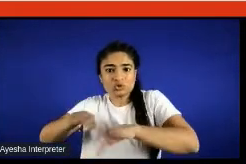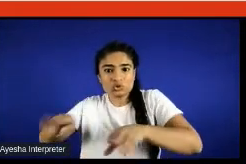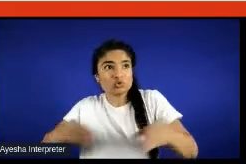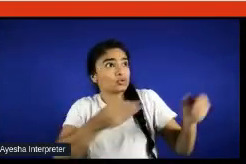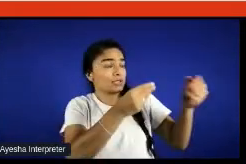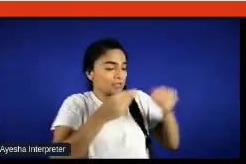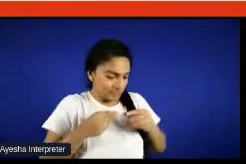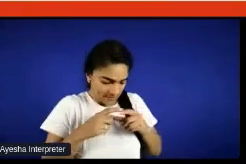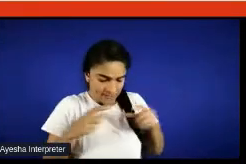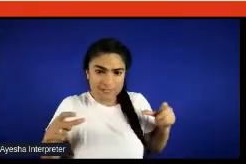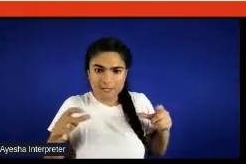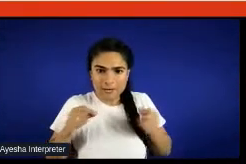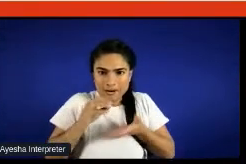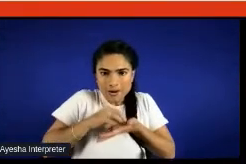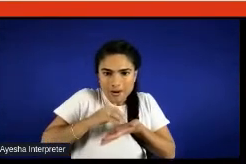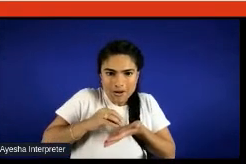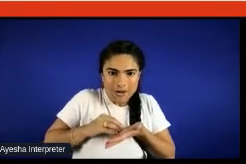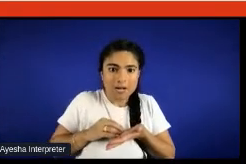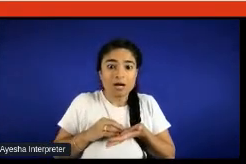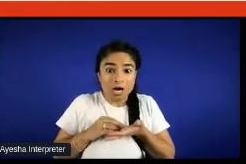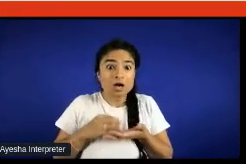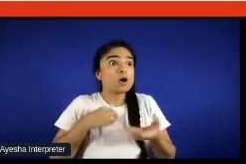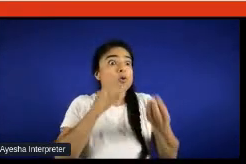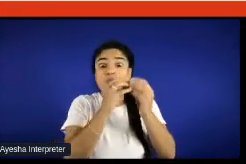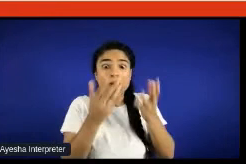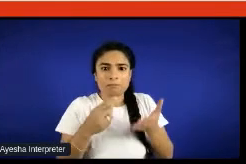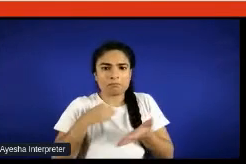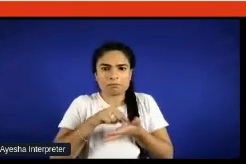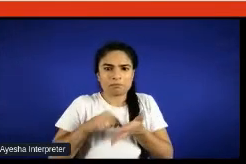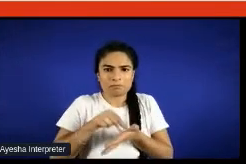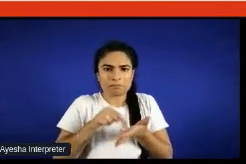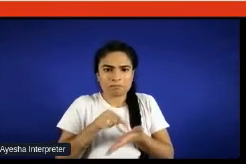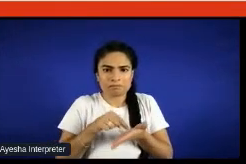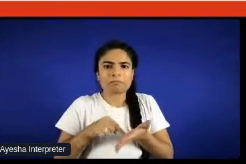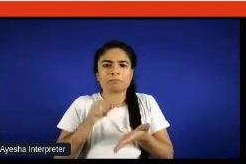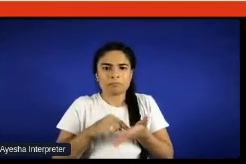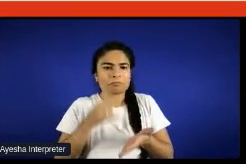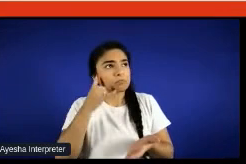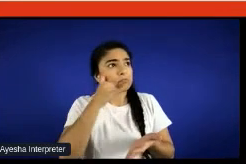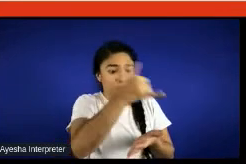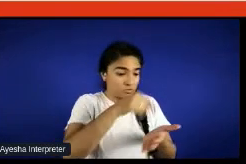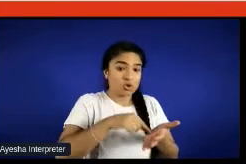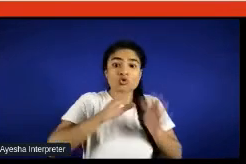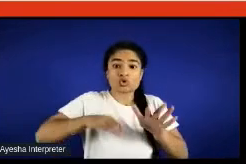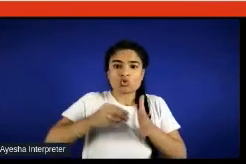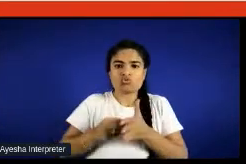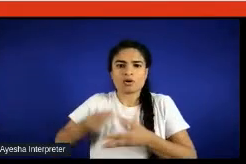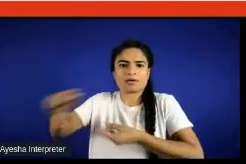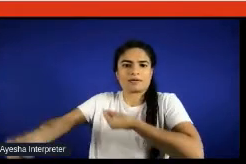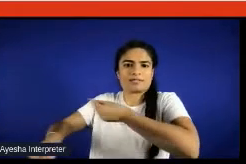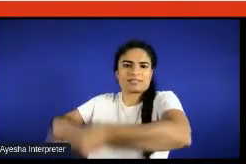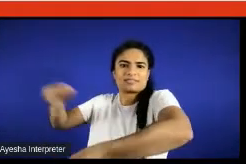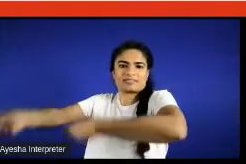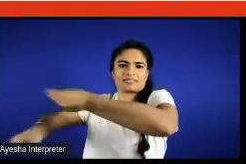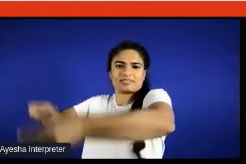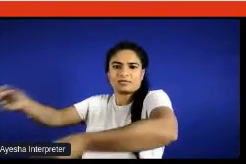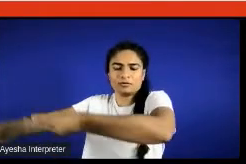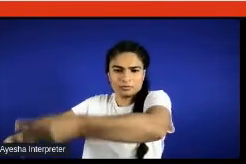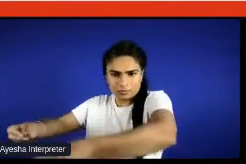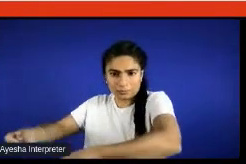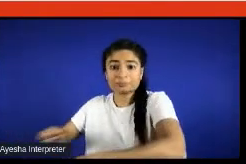we had handed over to children themselves. And on these business cards, we have explained to children